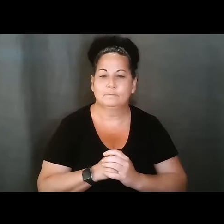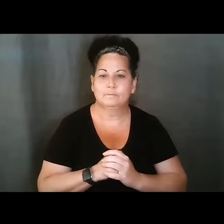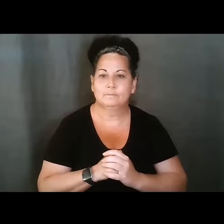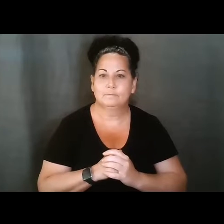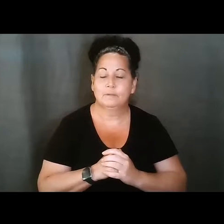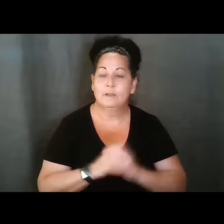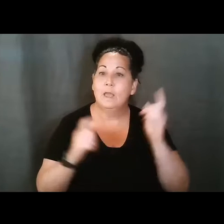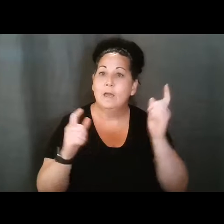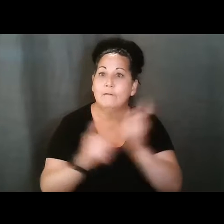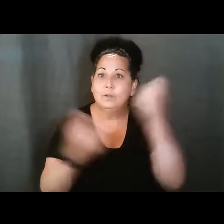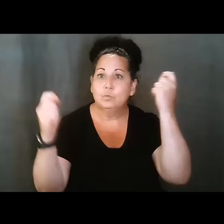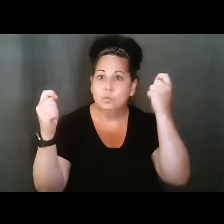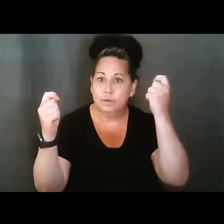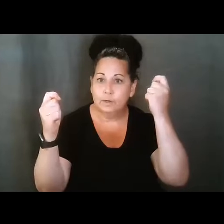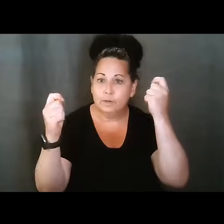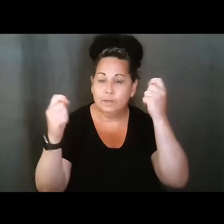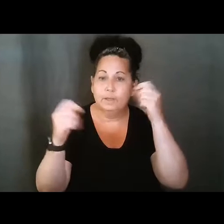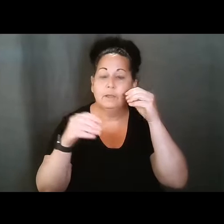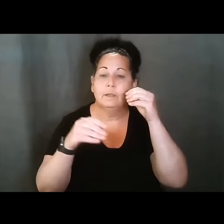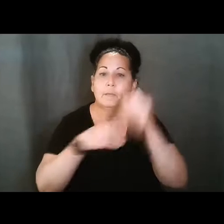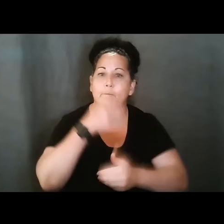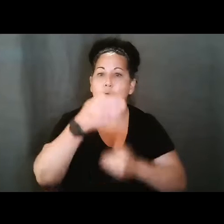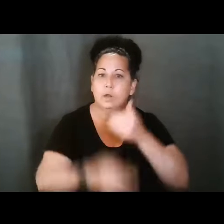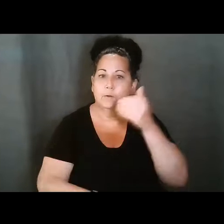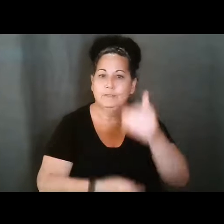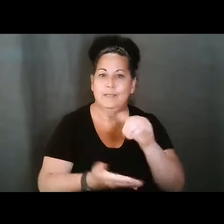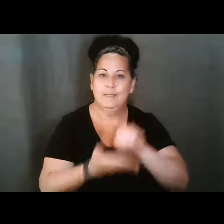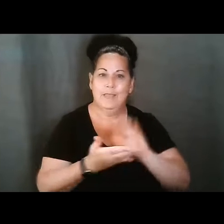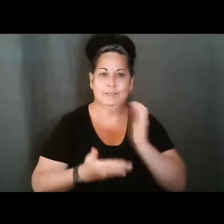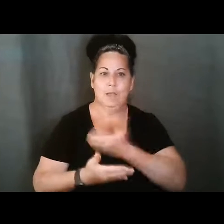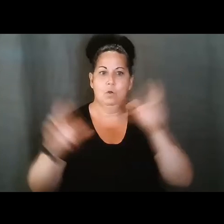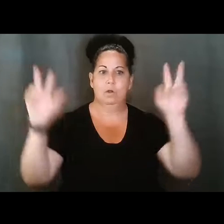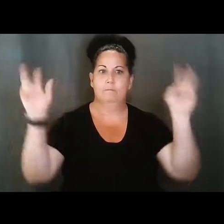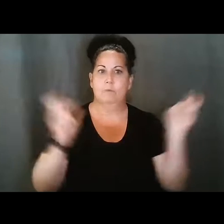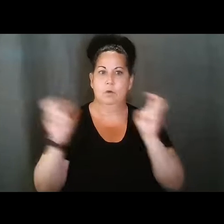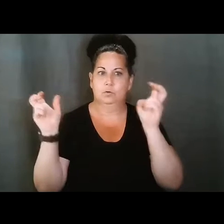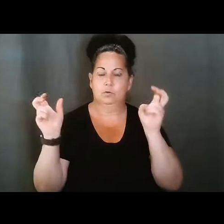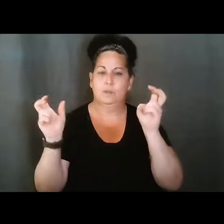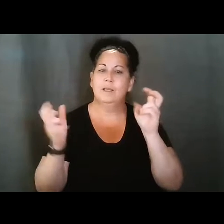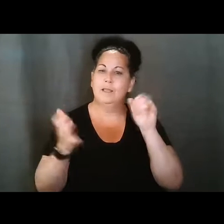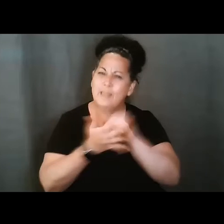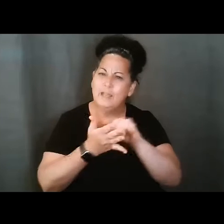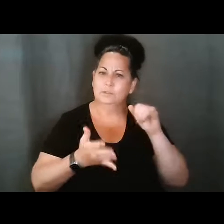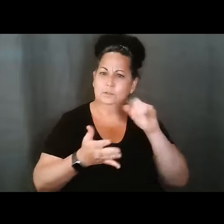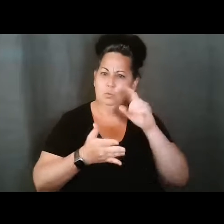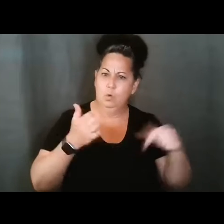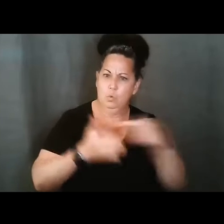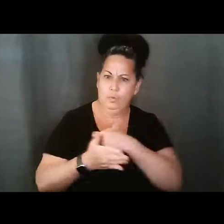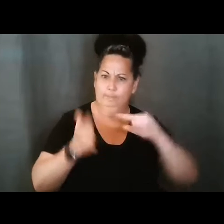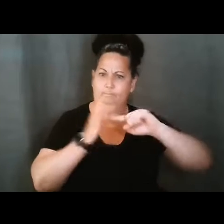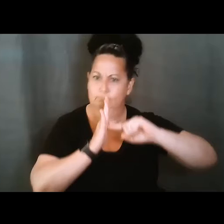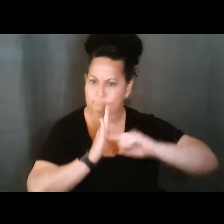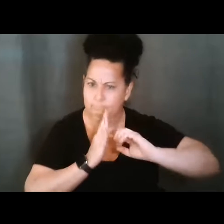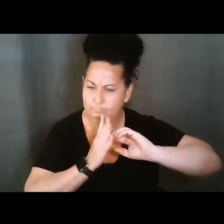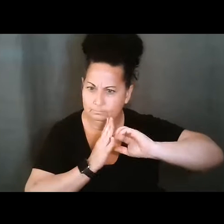Victory in progress is our motto. It is our aura. It is what we stand for. It is who we are, because we want to have victory